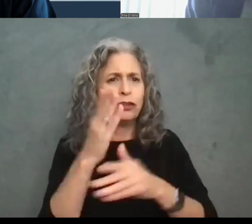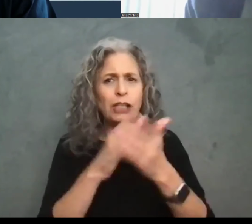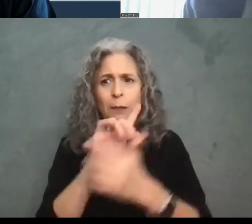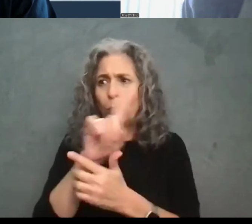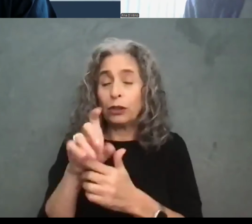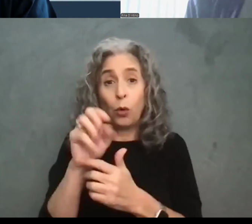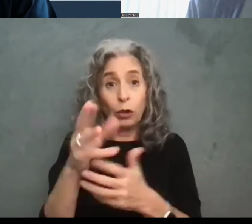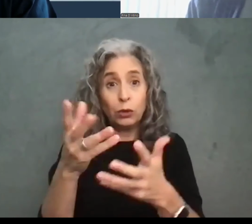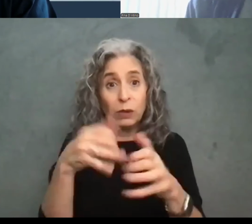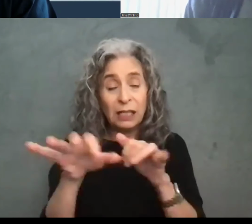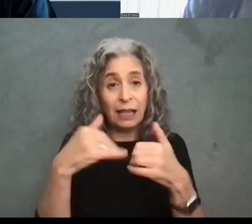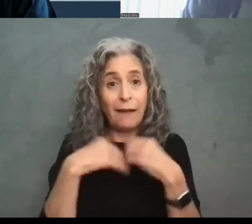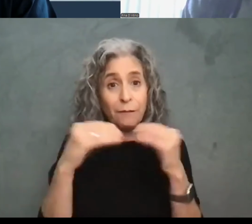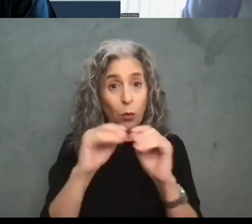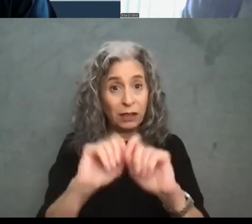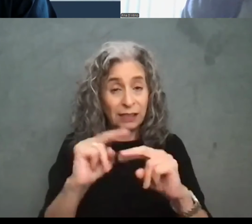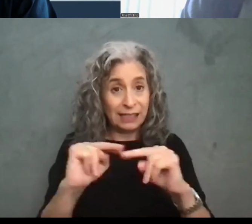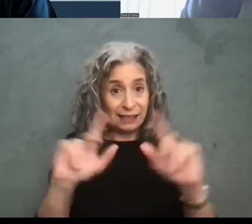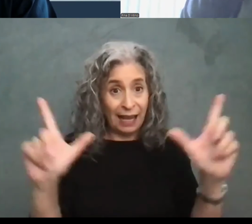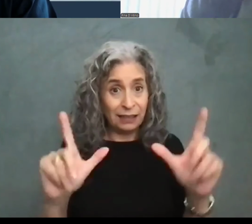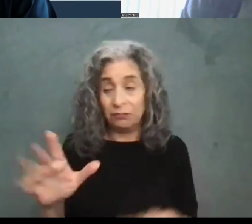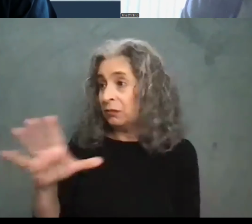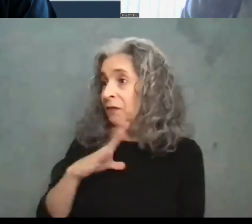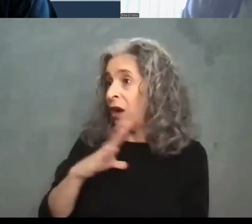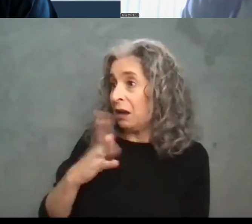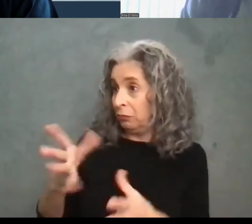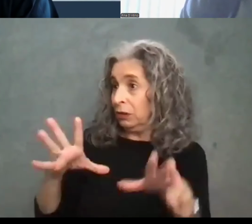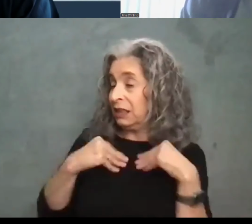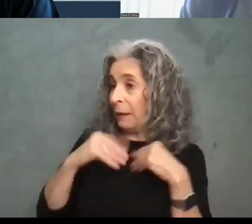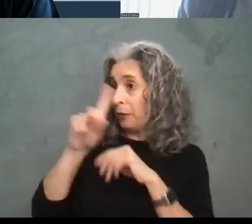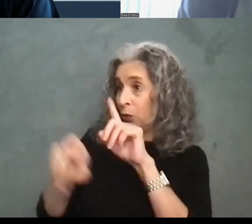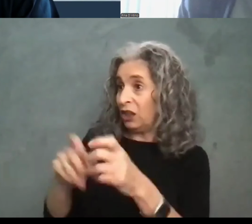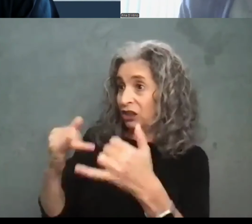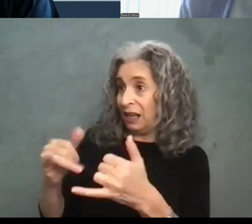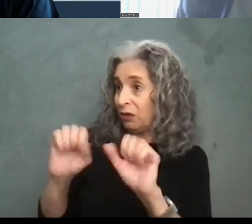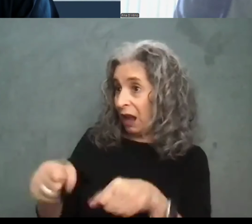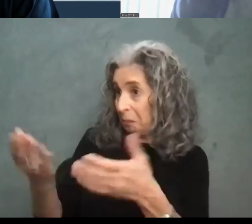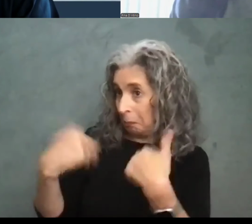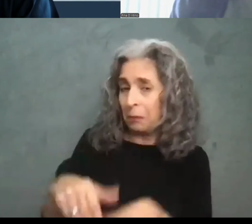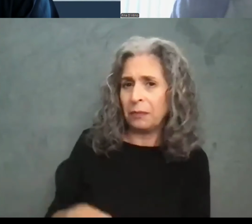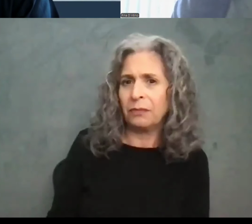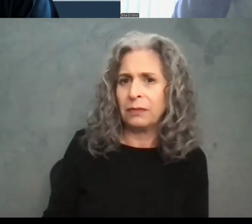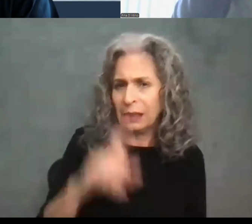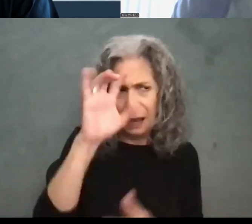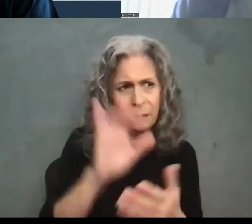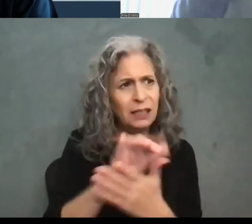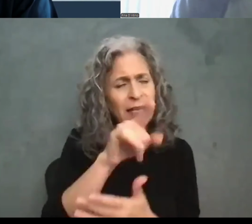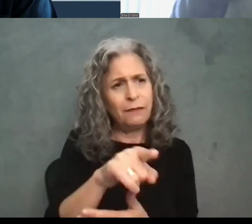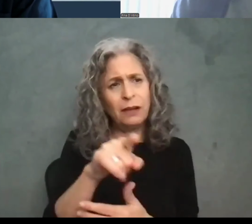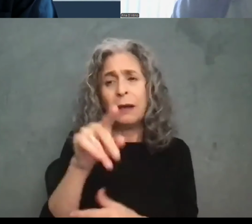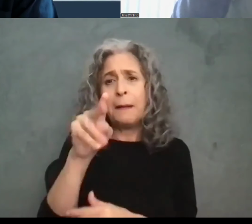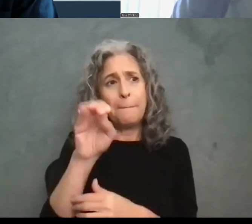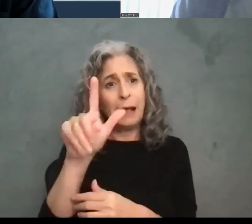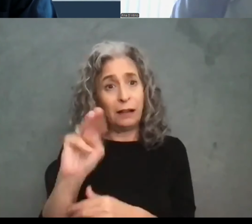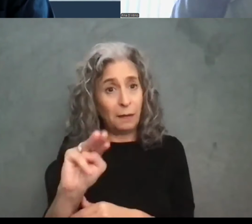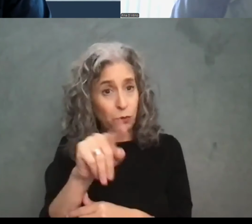to cover in your slides? No, that's fine. Let's take some questions. Let's do the questions. Okay. I believe, Malcolm, you're monitoring the